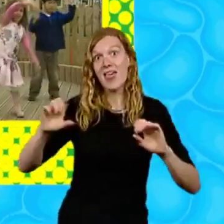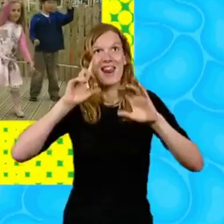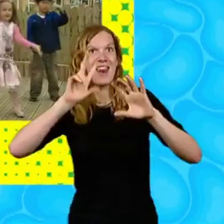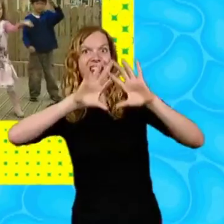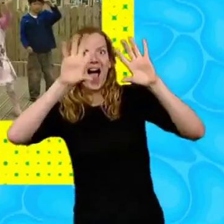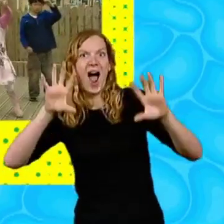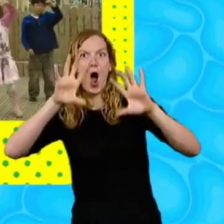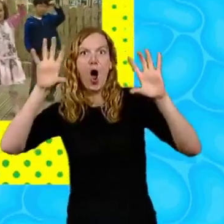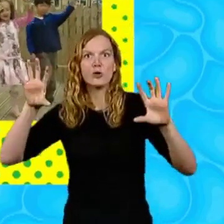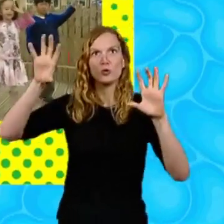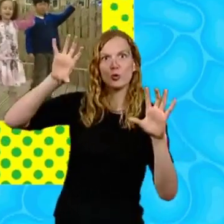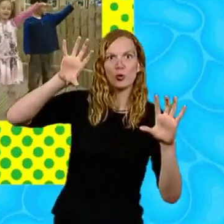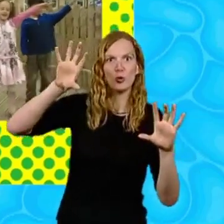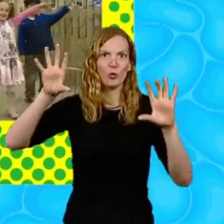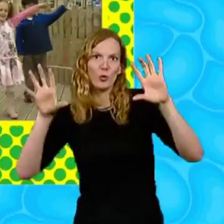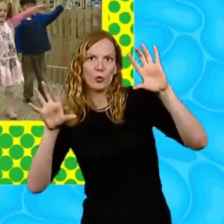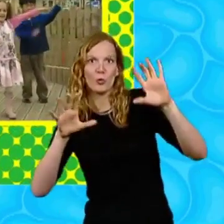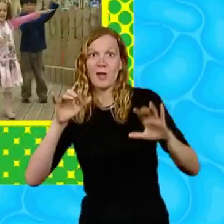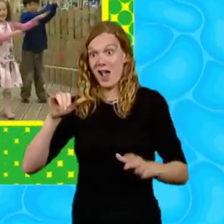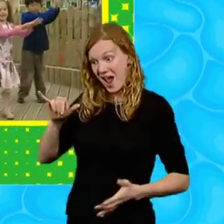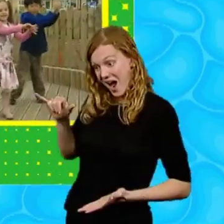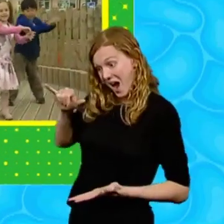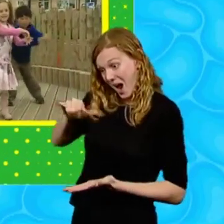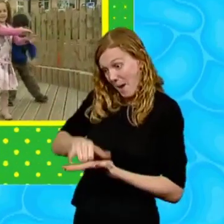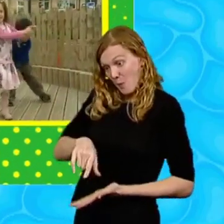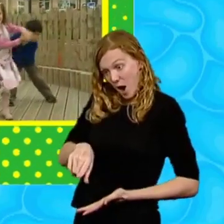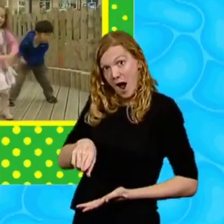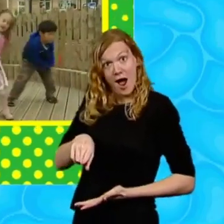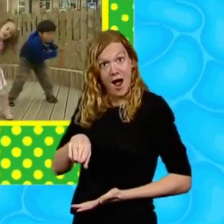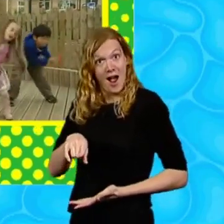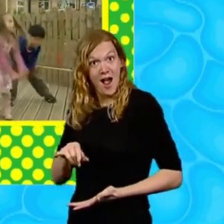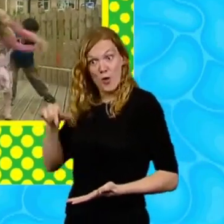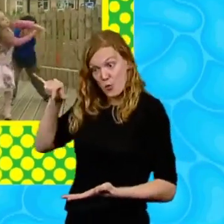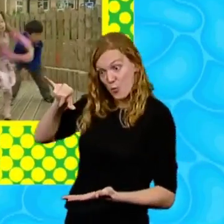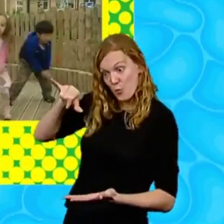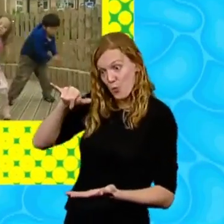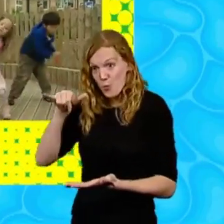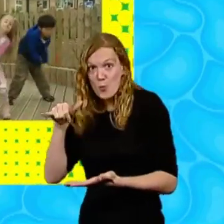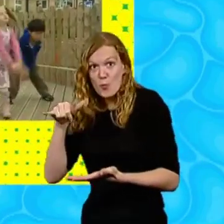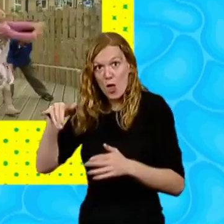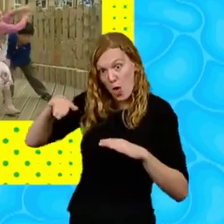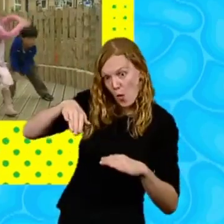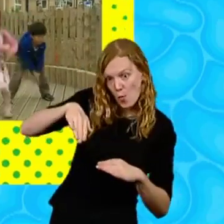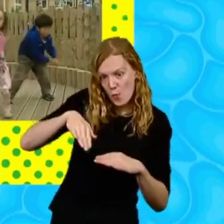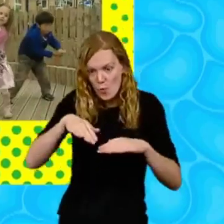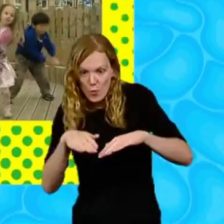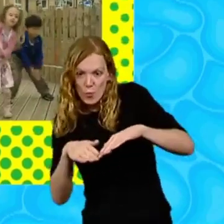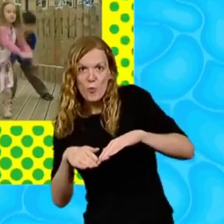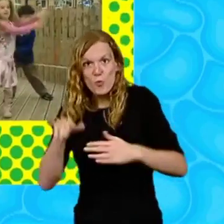by at the airport. Flying low, low, low, buzz the